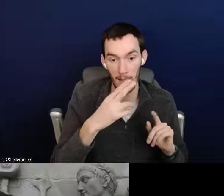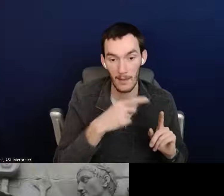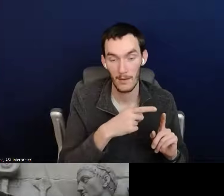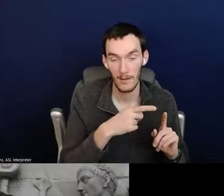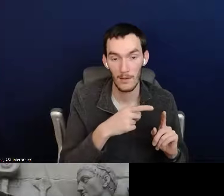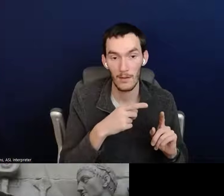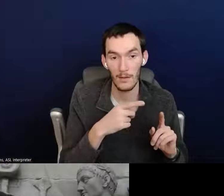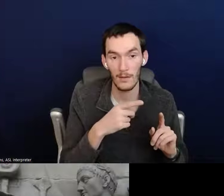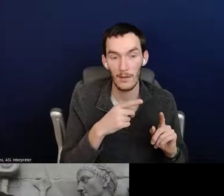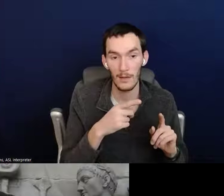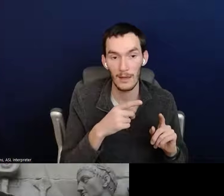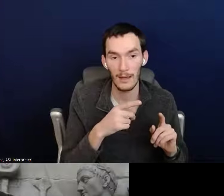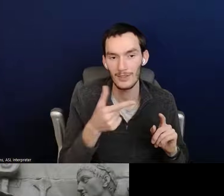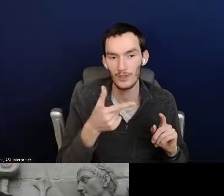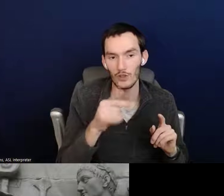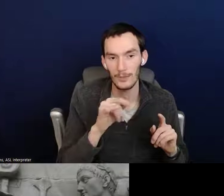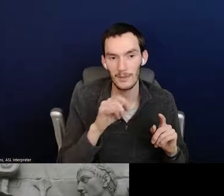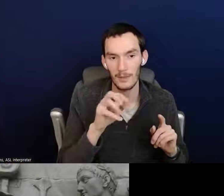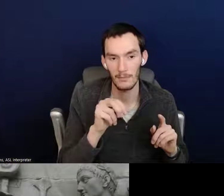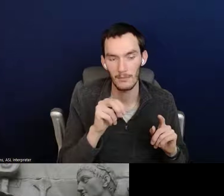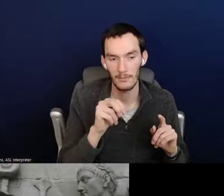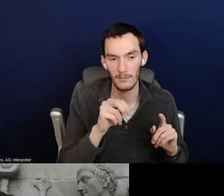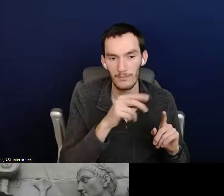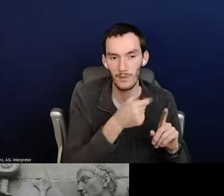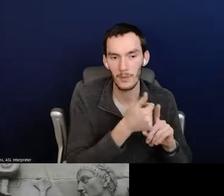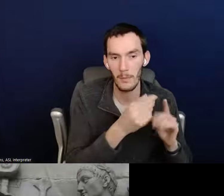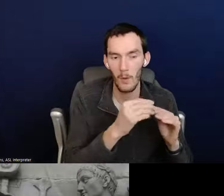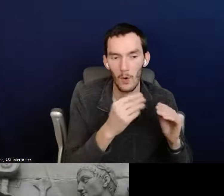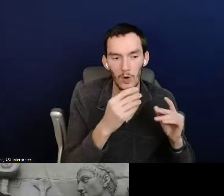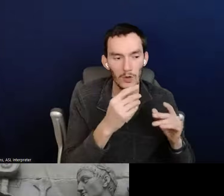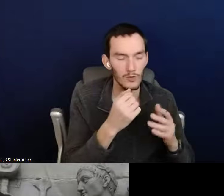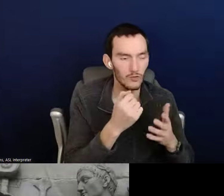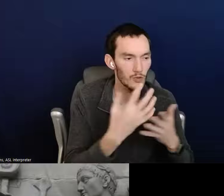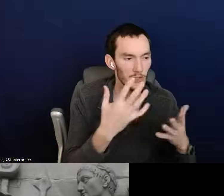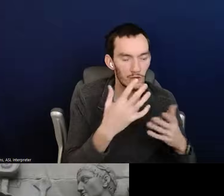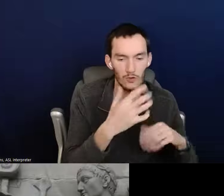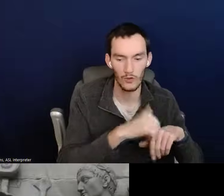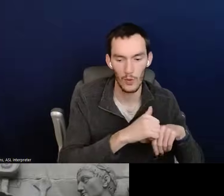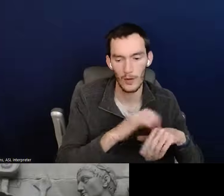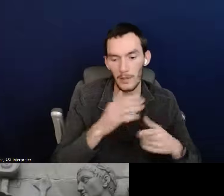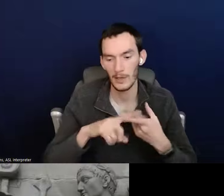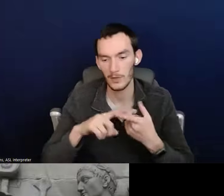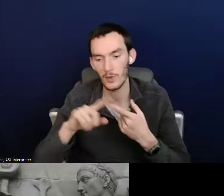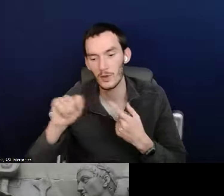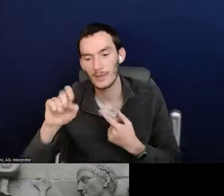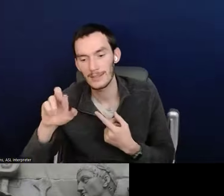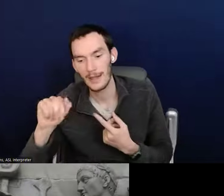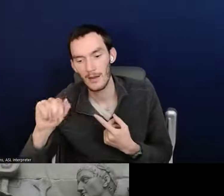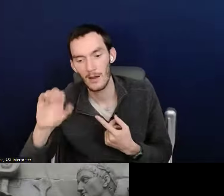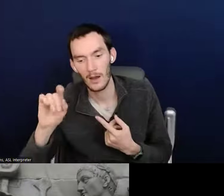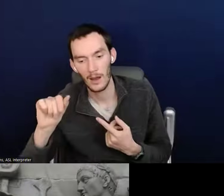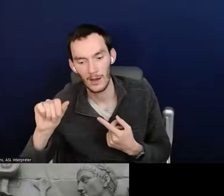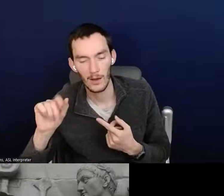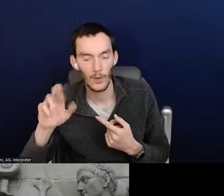it's lined with gypsum, which is a more rich stone, versus lined with terracotta or lined with